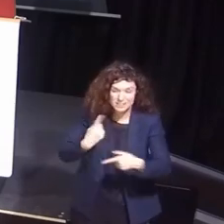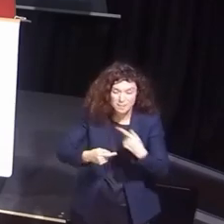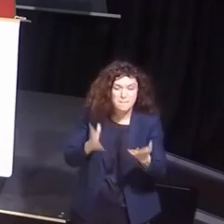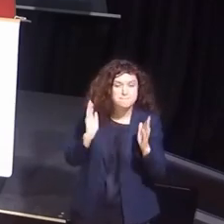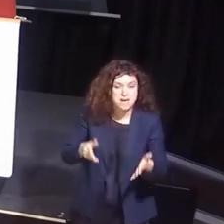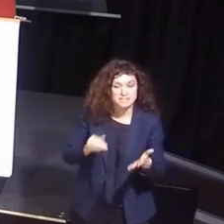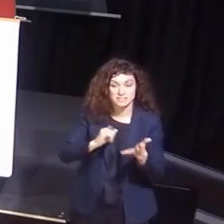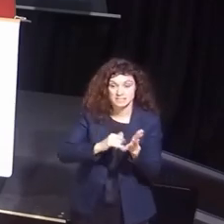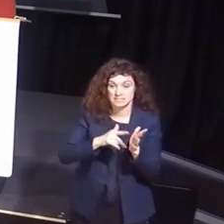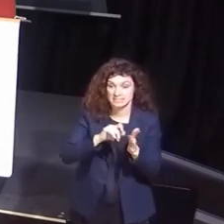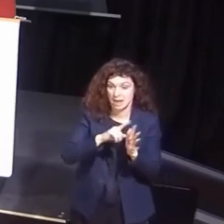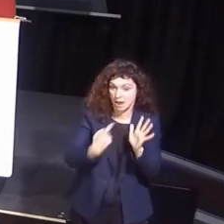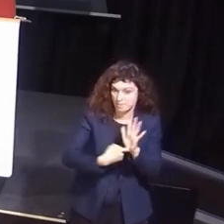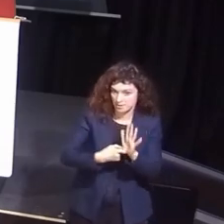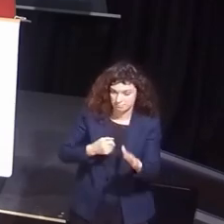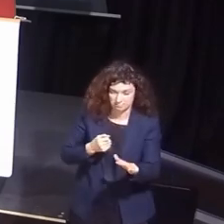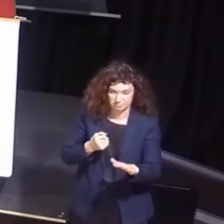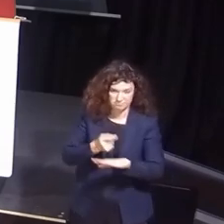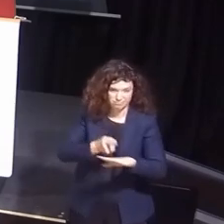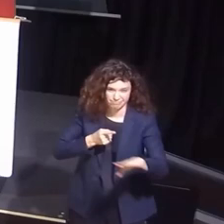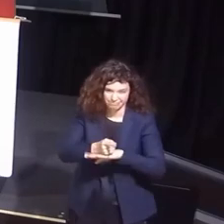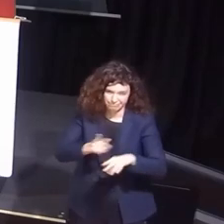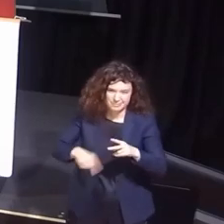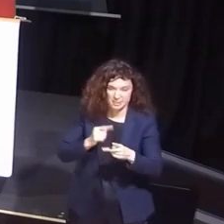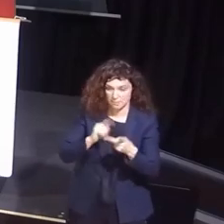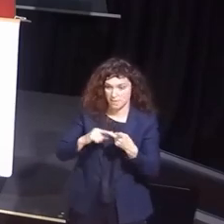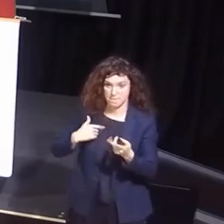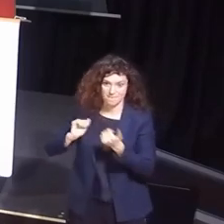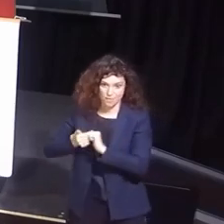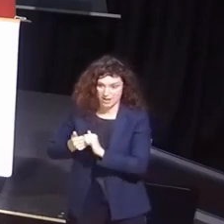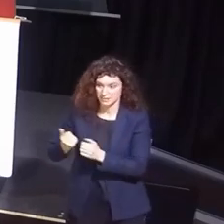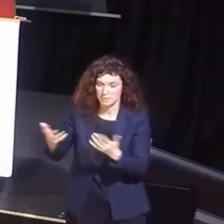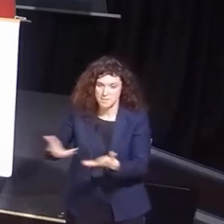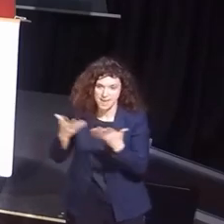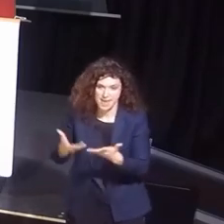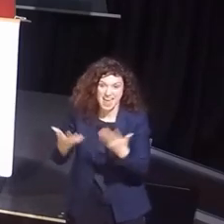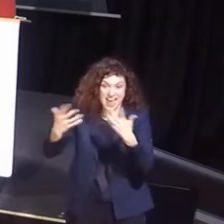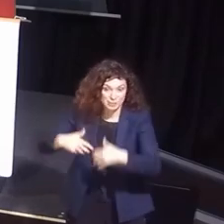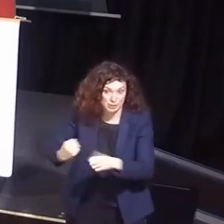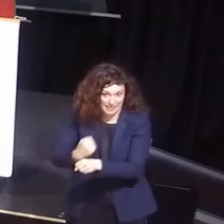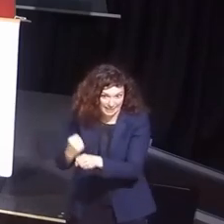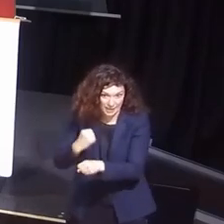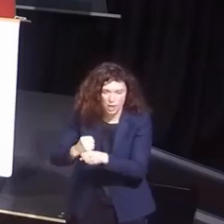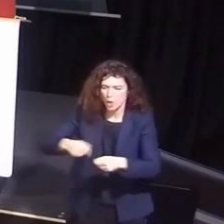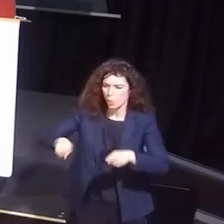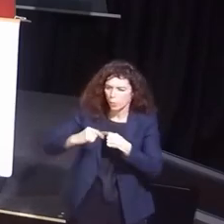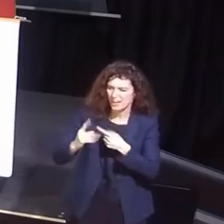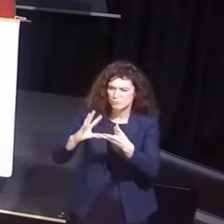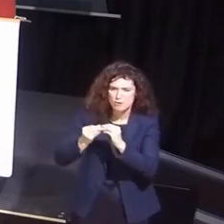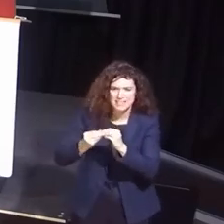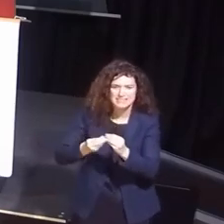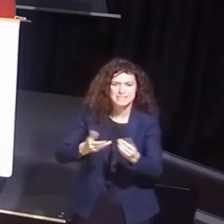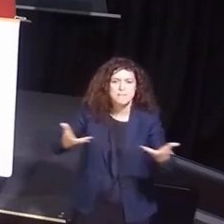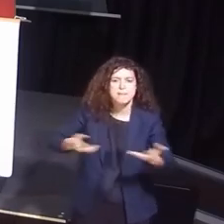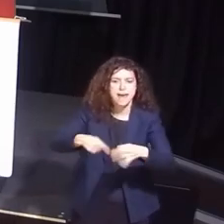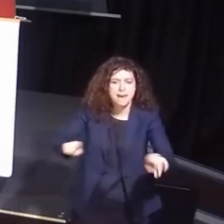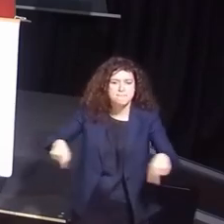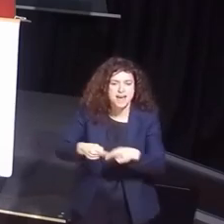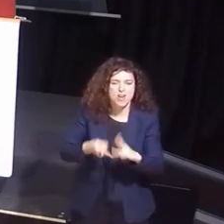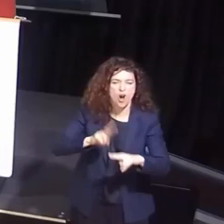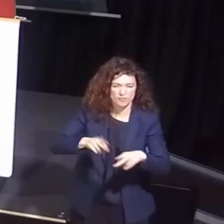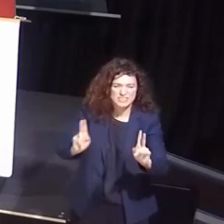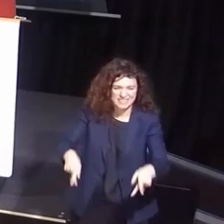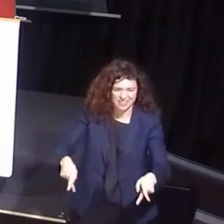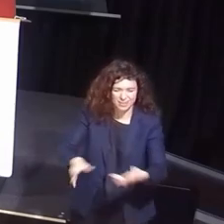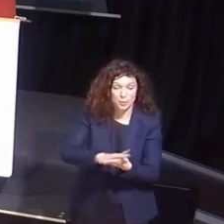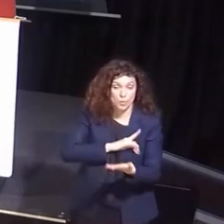play as a sniper, and a friend of mine would play as the engineer. And we invented the playpen of death, which is when you have a sniper, you surround them